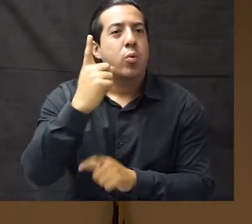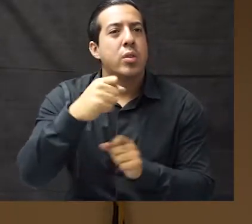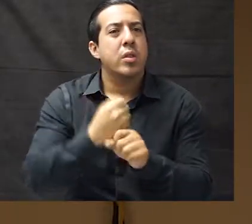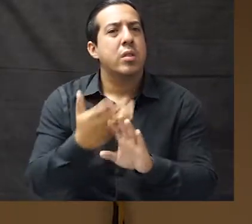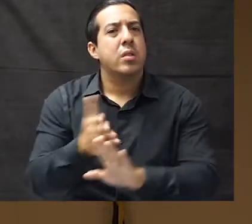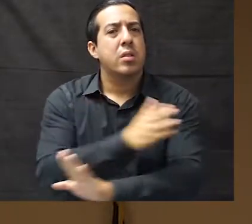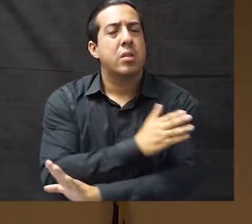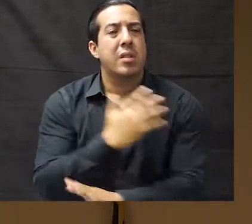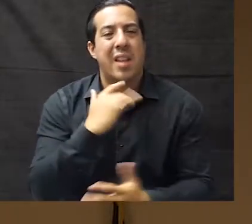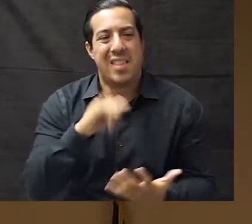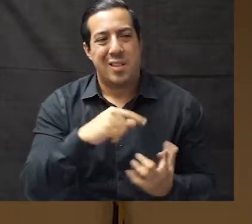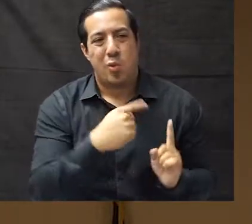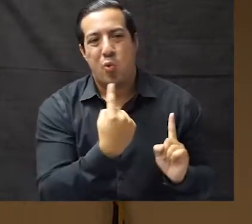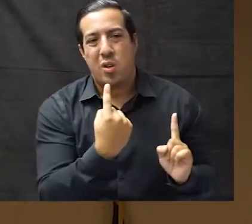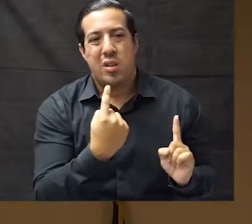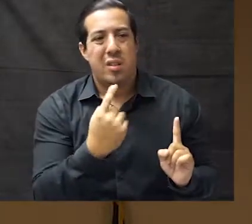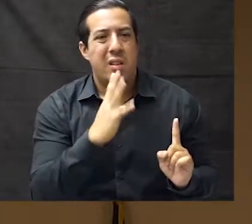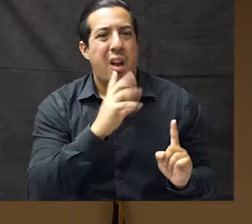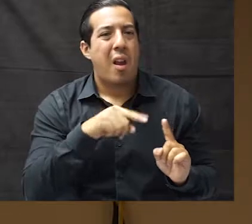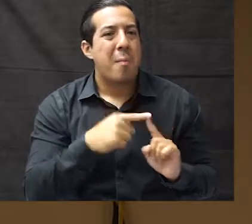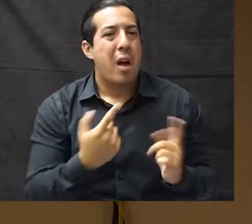keeps going.